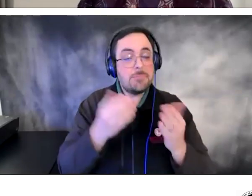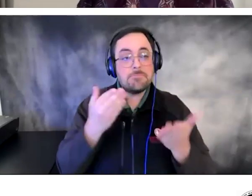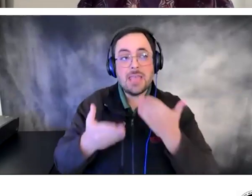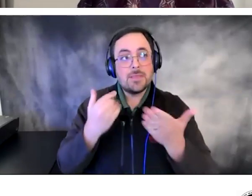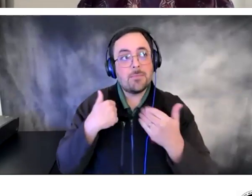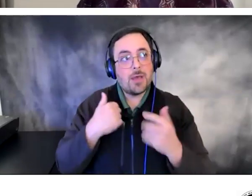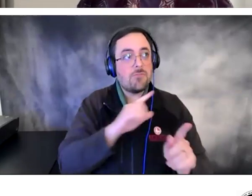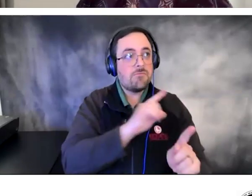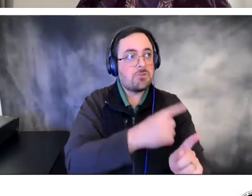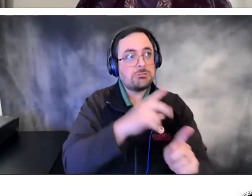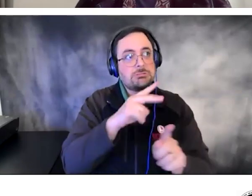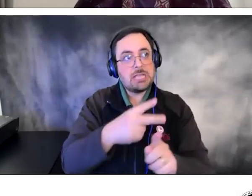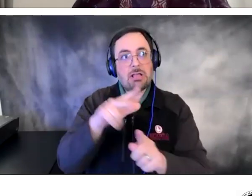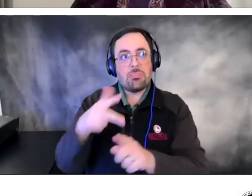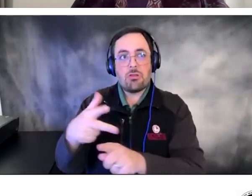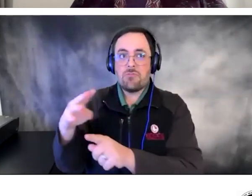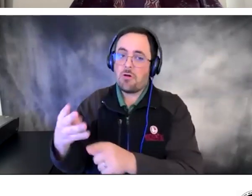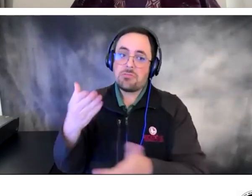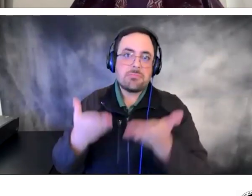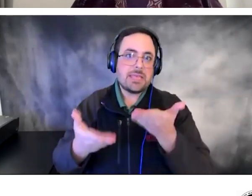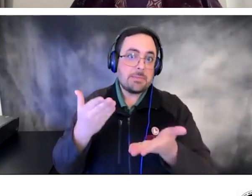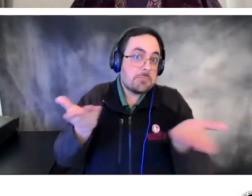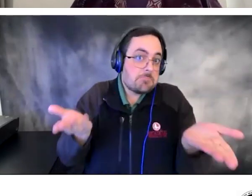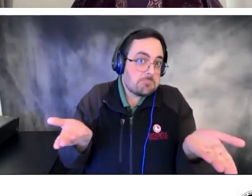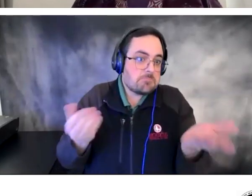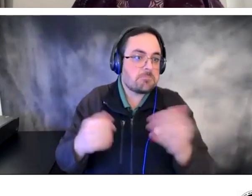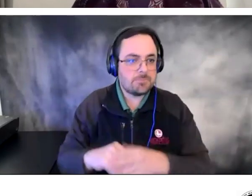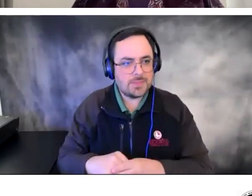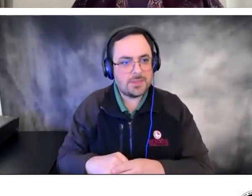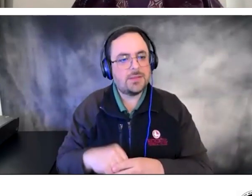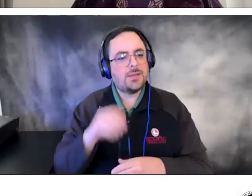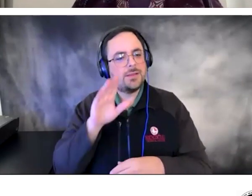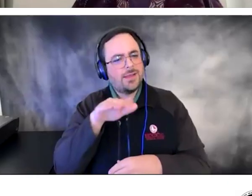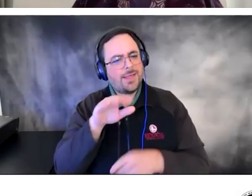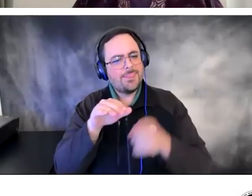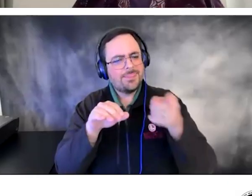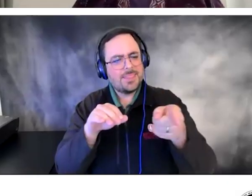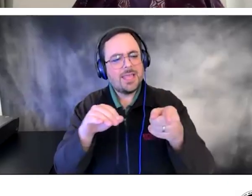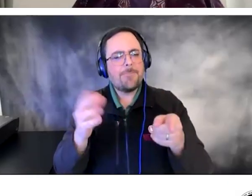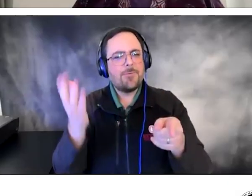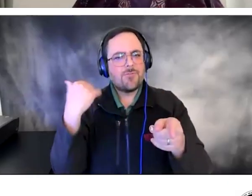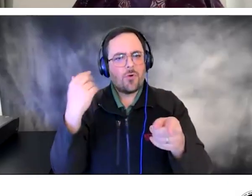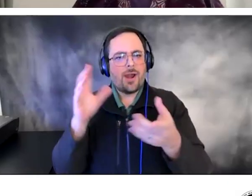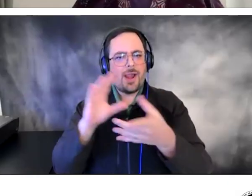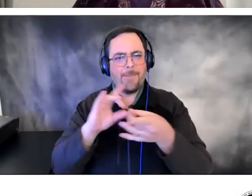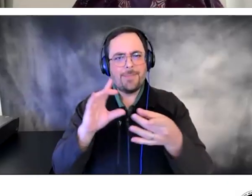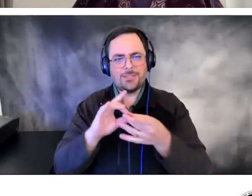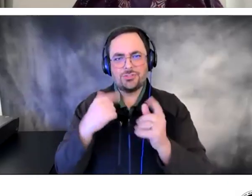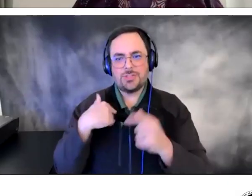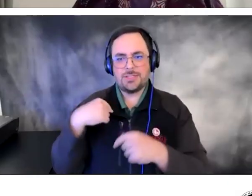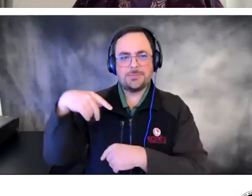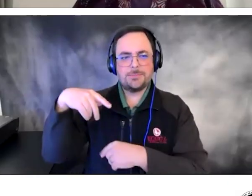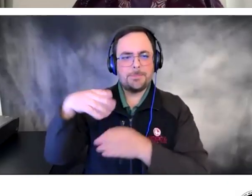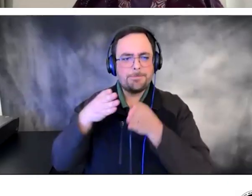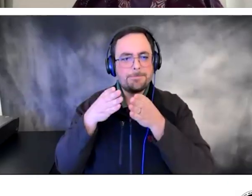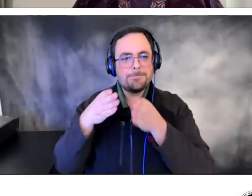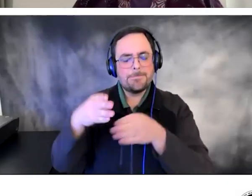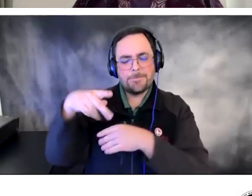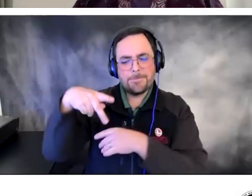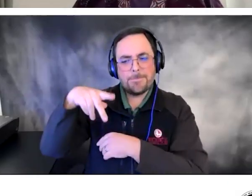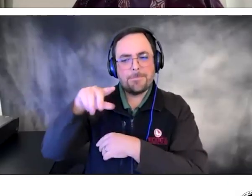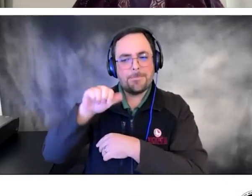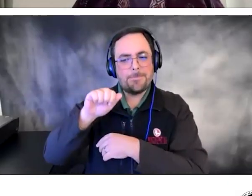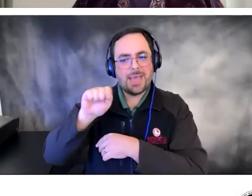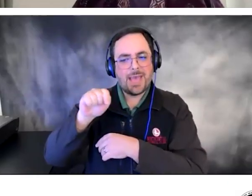or about sequence, perhaps. I mentioned earlier paths to literacy. So this slide is just a resource